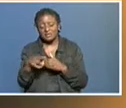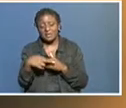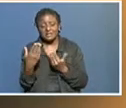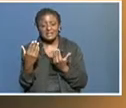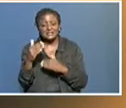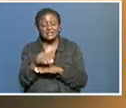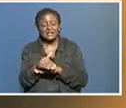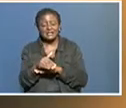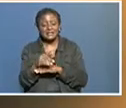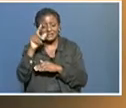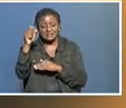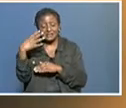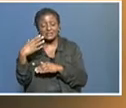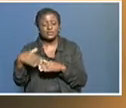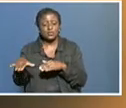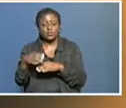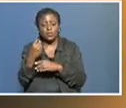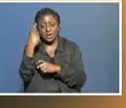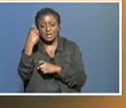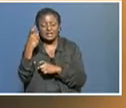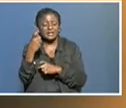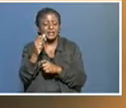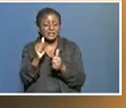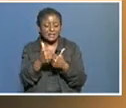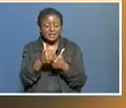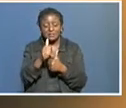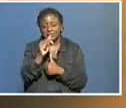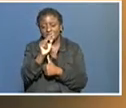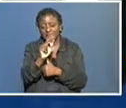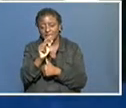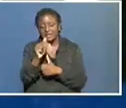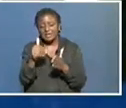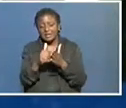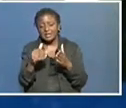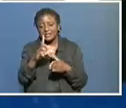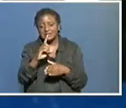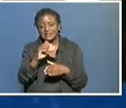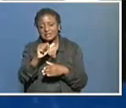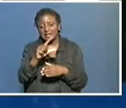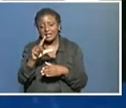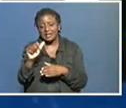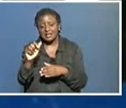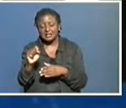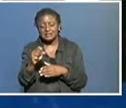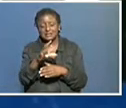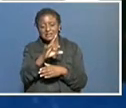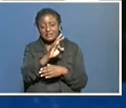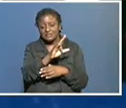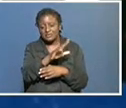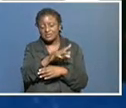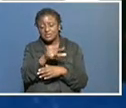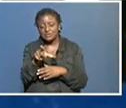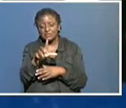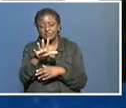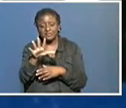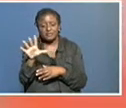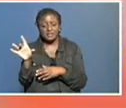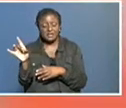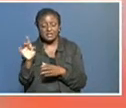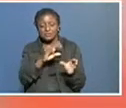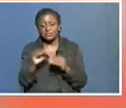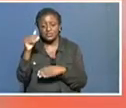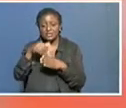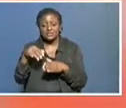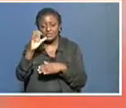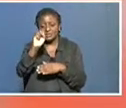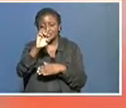Connecticut Sun won Game 3 in their WNBA first-round series with the Dallas Wings 73-58 to move into the semifinals. In